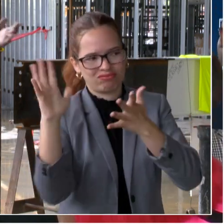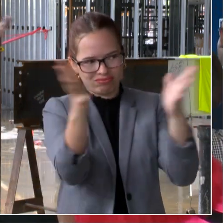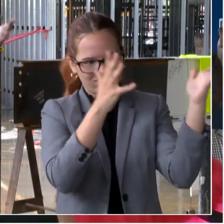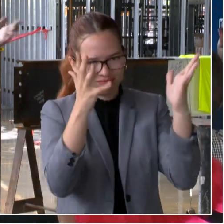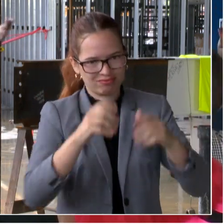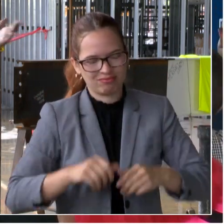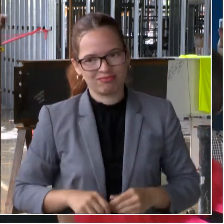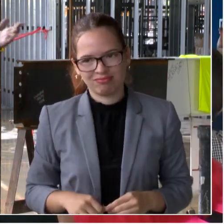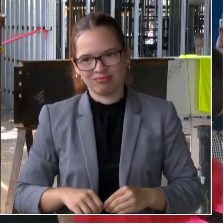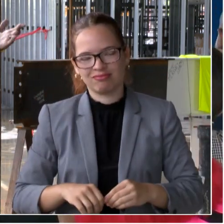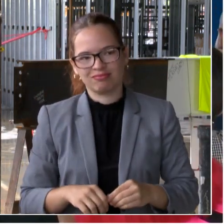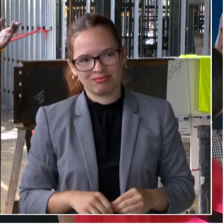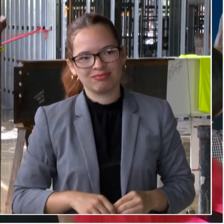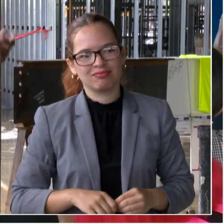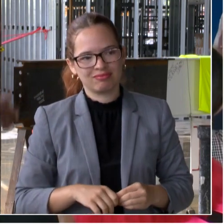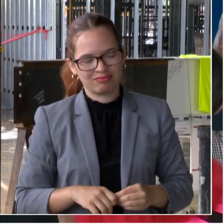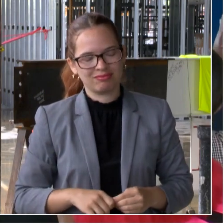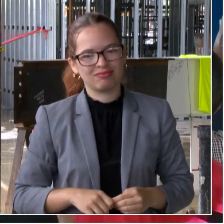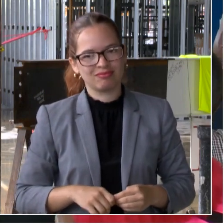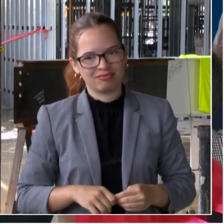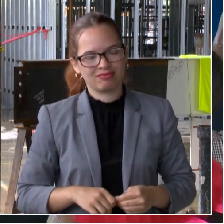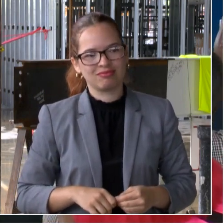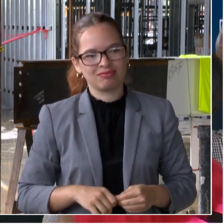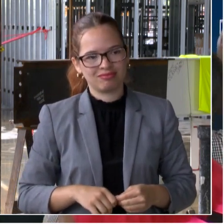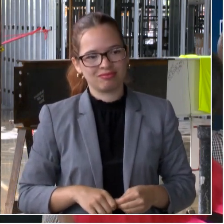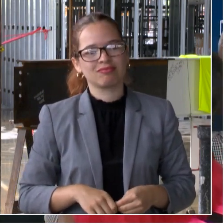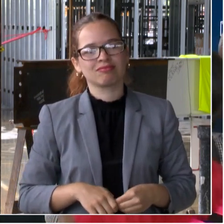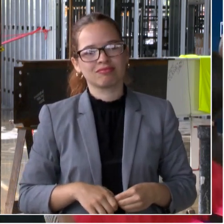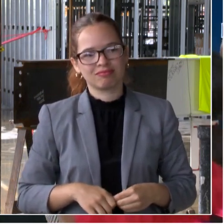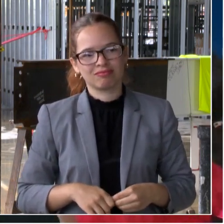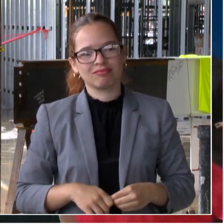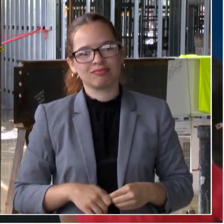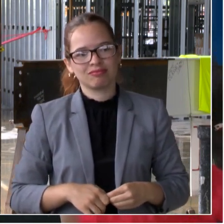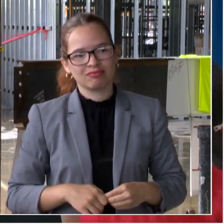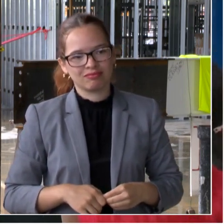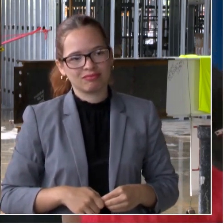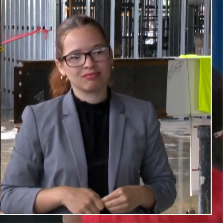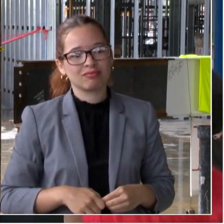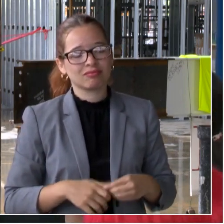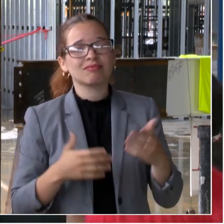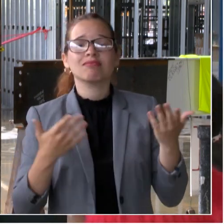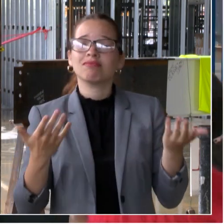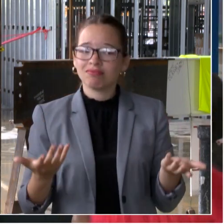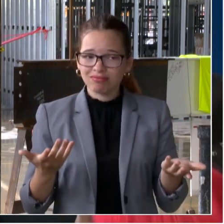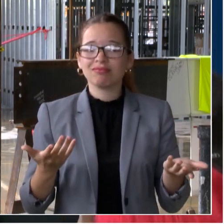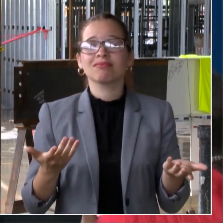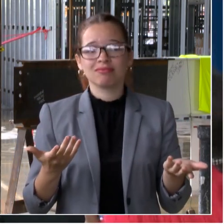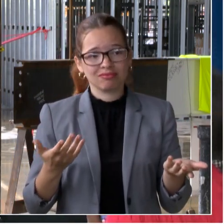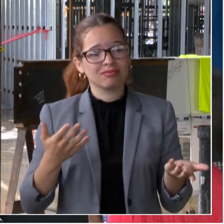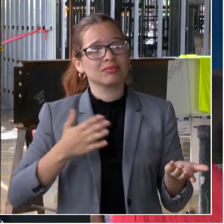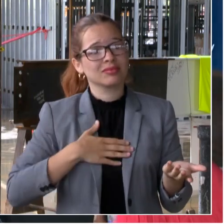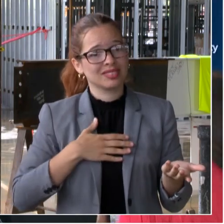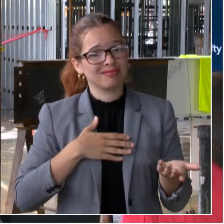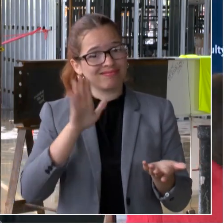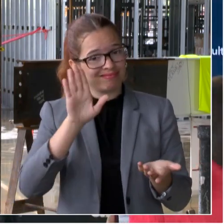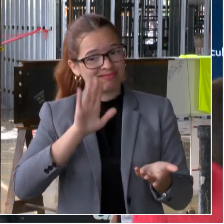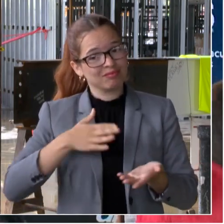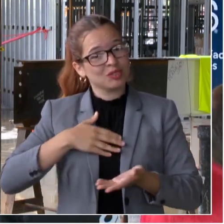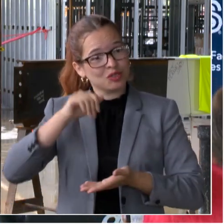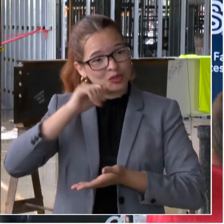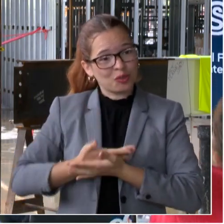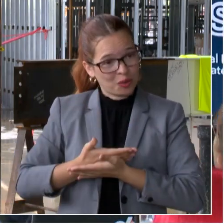Washington and in UHS for their commitment to DC. So please give them a big round of